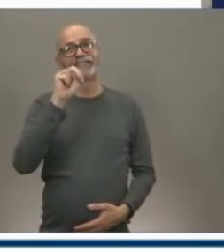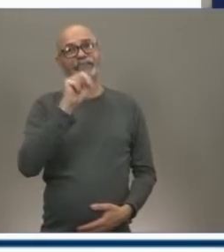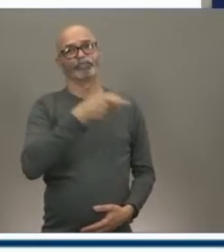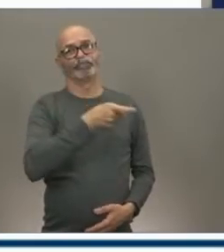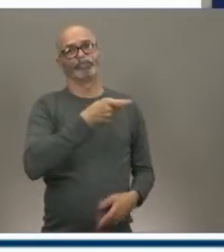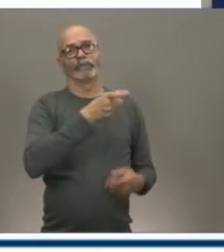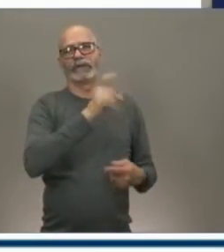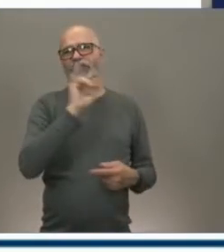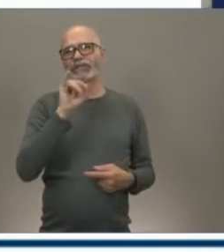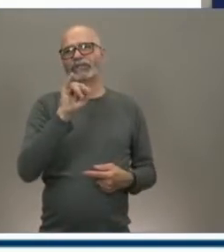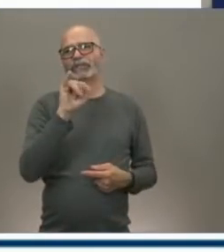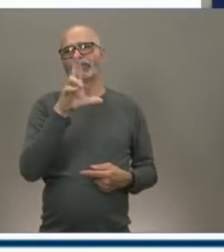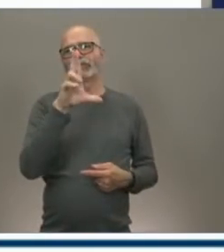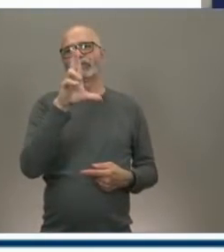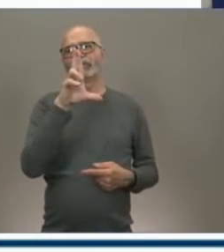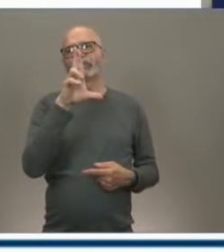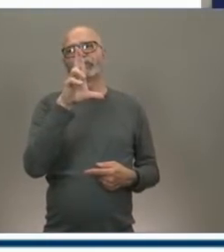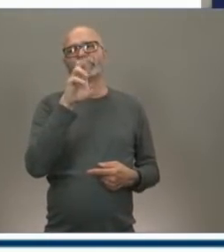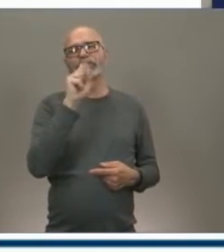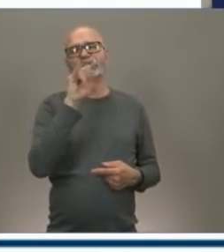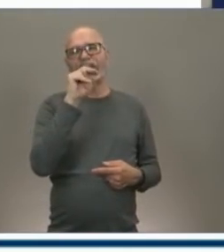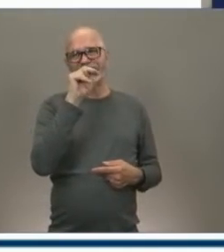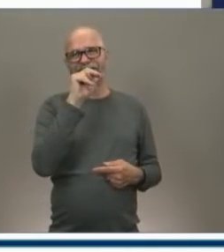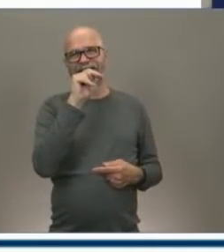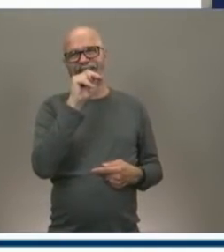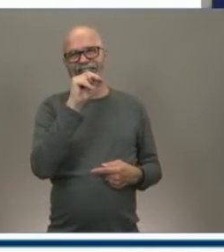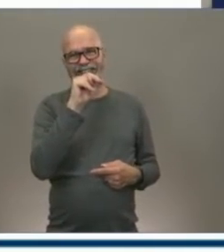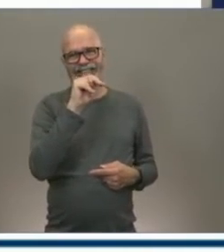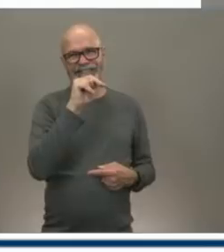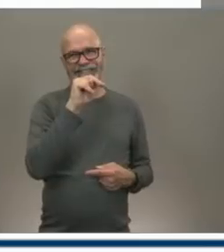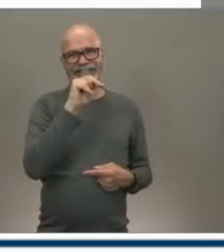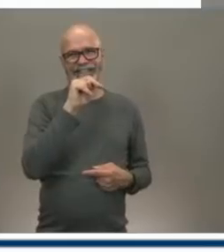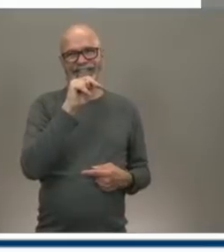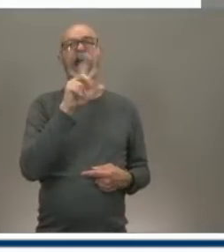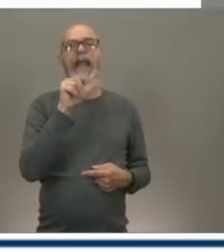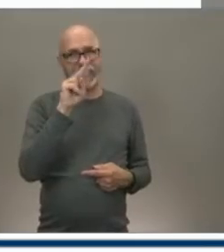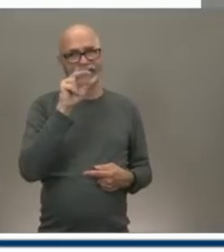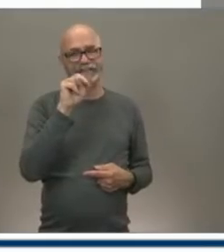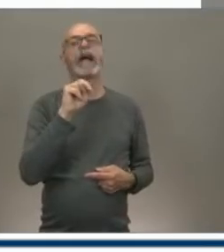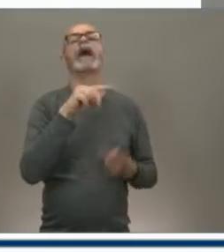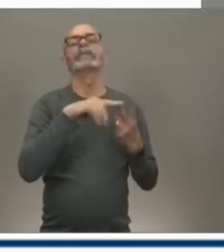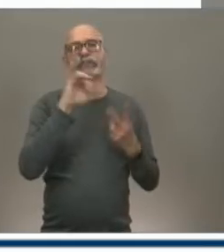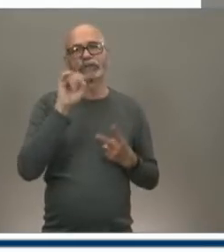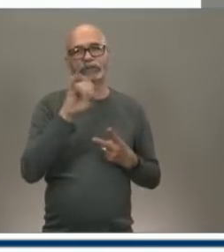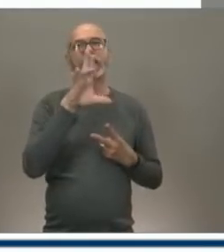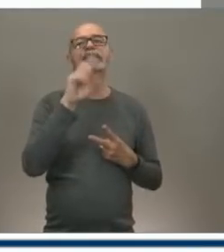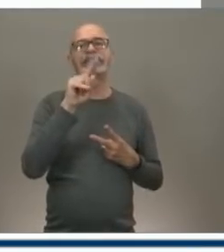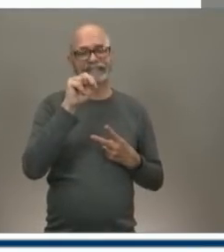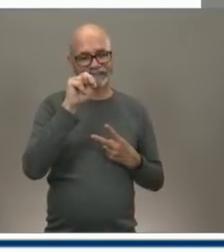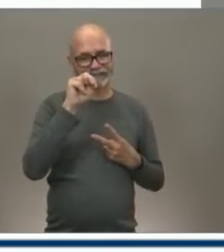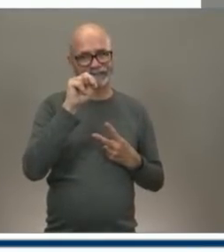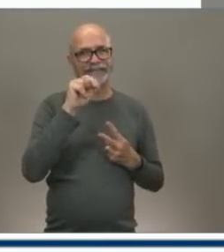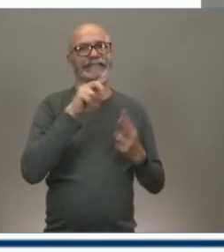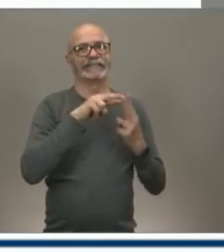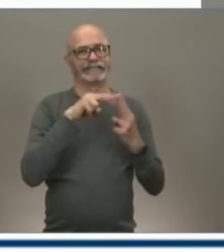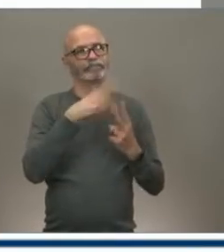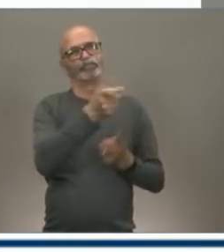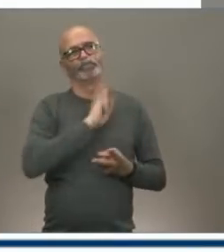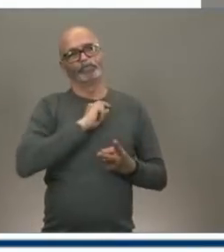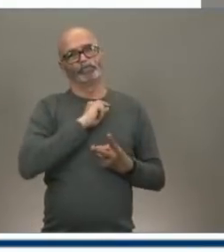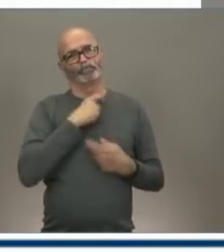I appreciate them sending me the tie. And I also wanted to give it a shout out. I actually gave a blood donation yesterday, and they asked me, could